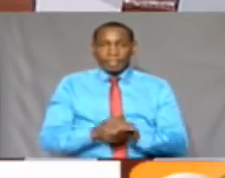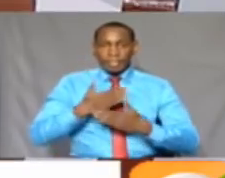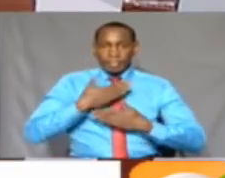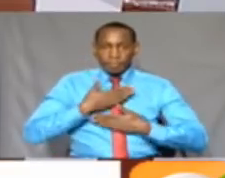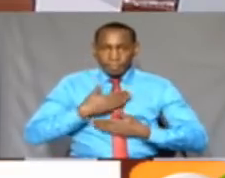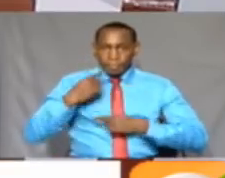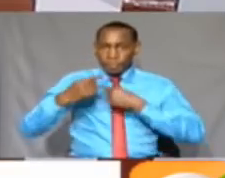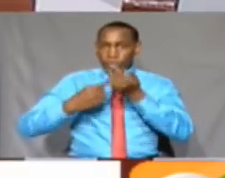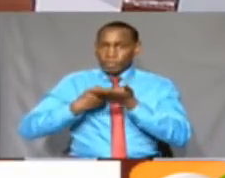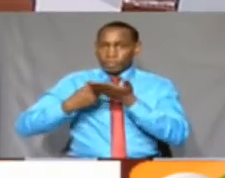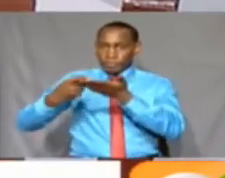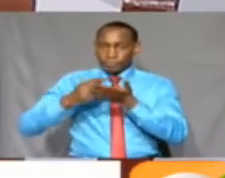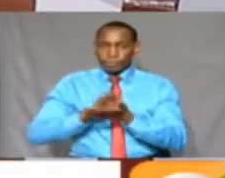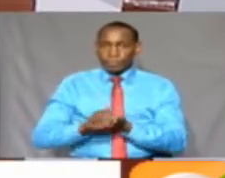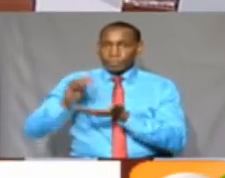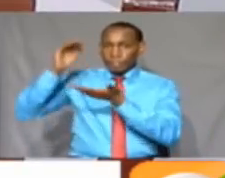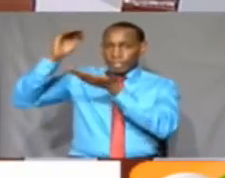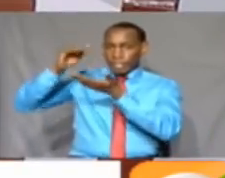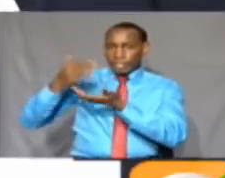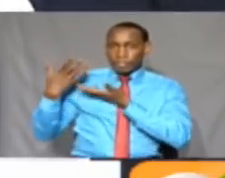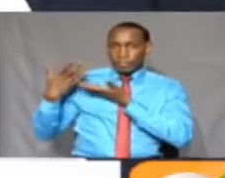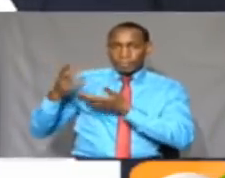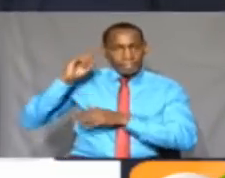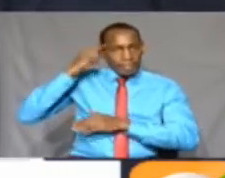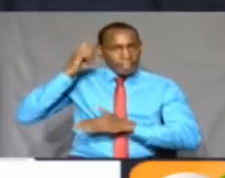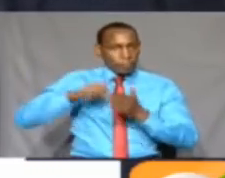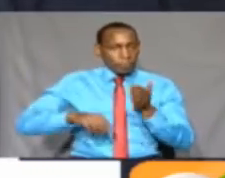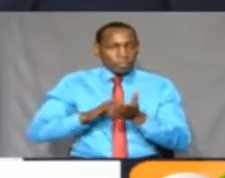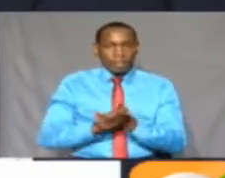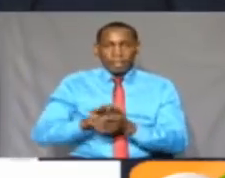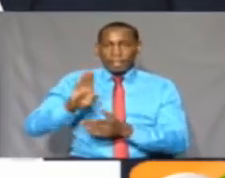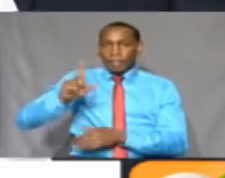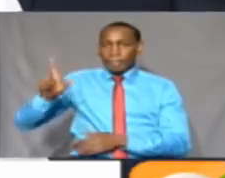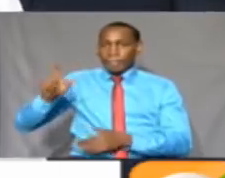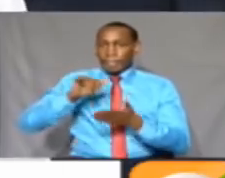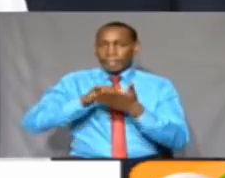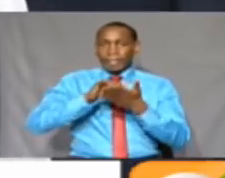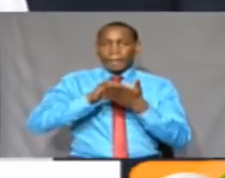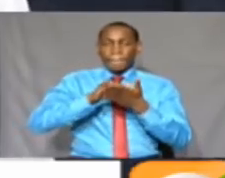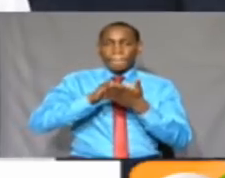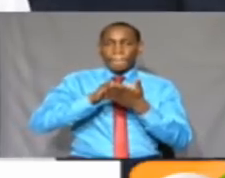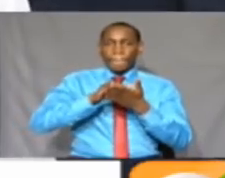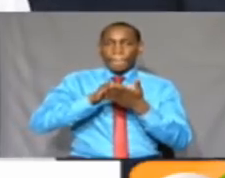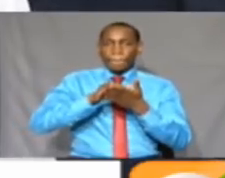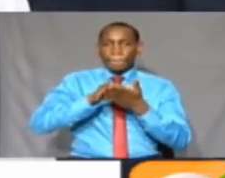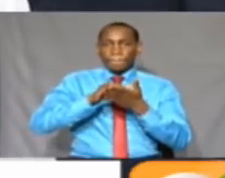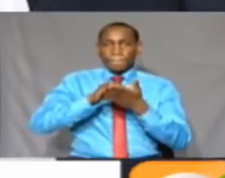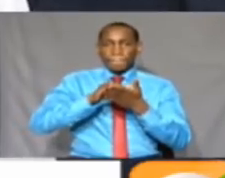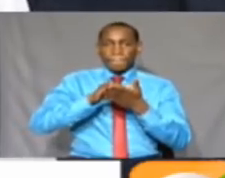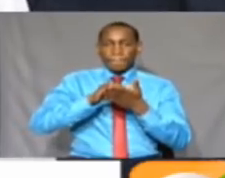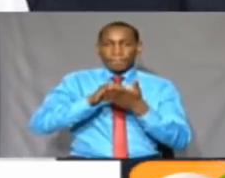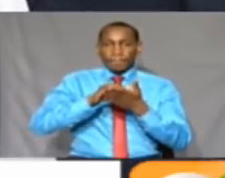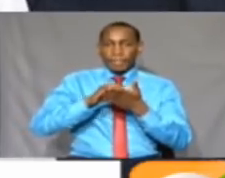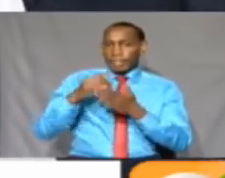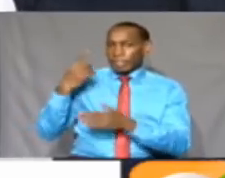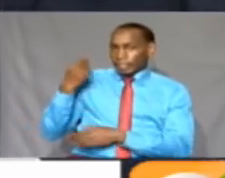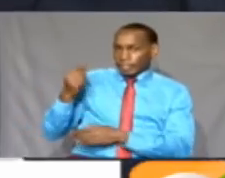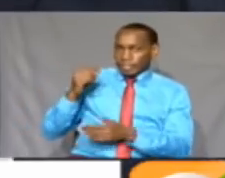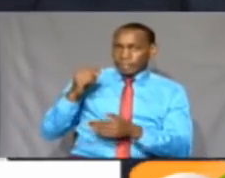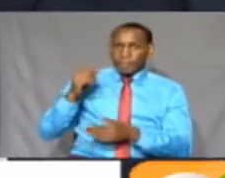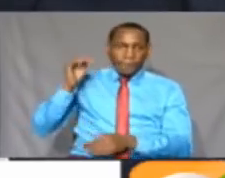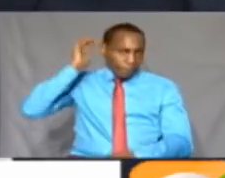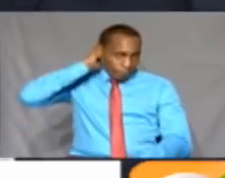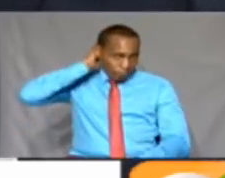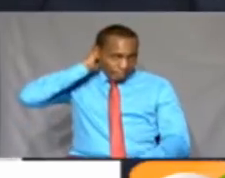switch gears now. Punguza Mizigo. Yes. What do you think of this bill that, by the way, I think it was yesterday or the day before,